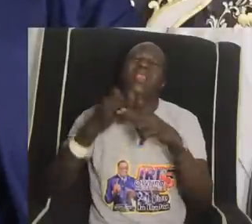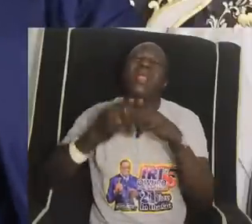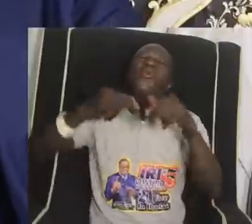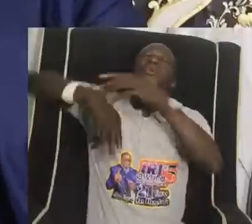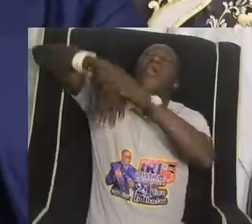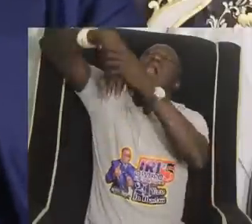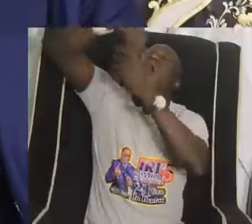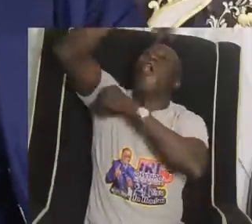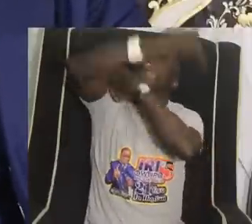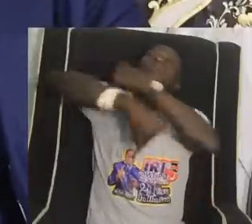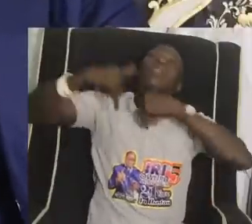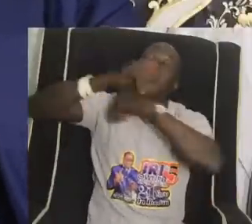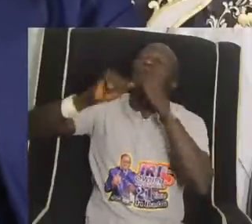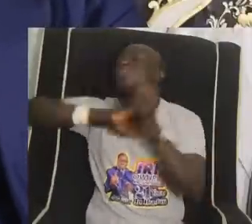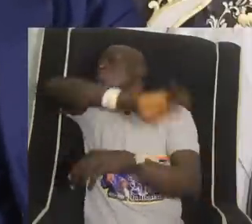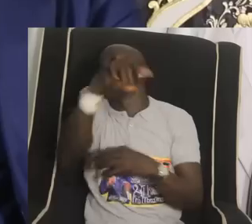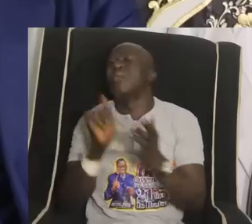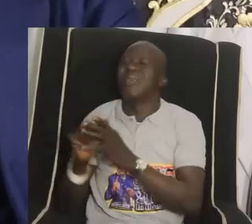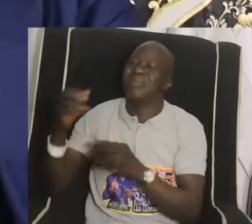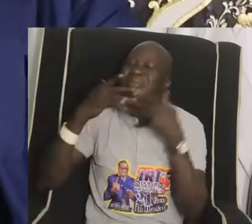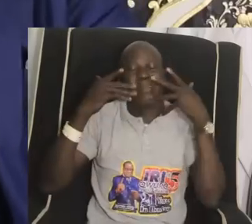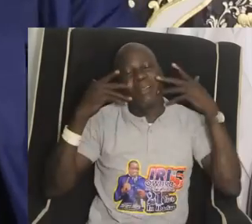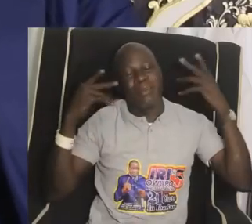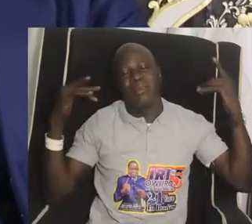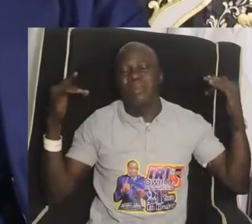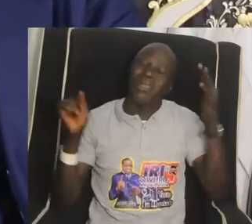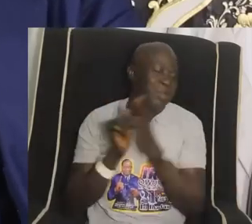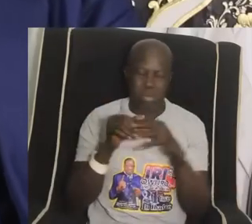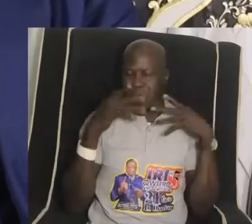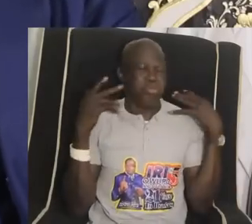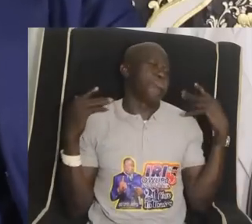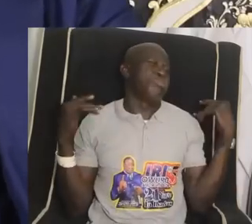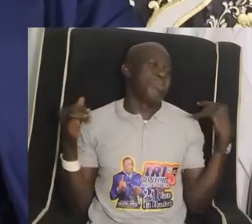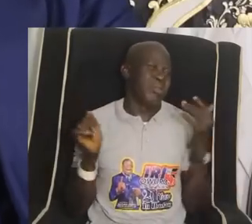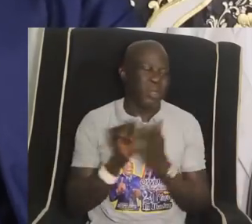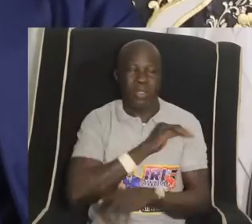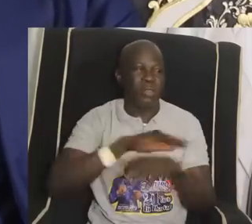go out the whole world. My son and my father look at each other. We tell you what to say, vision. You just say